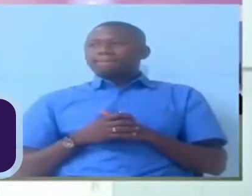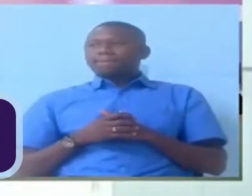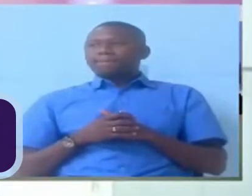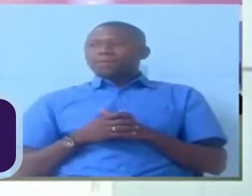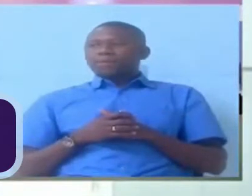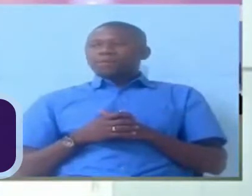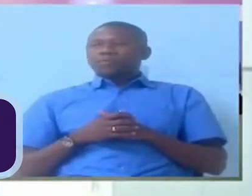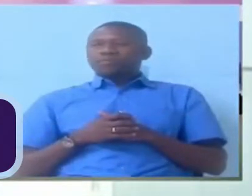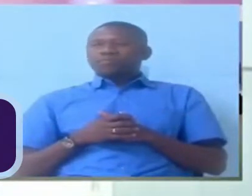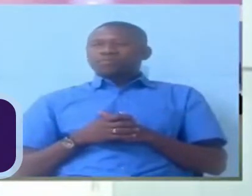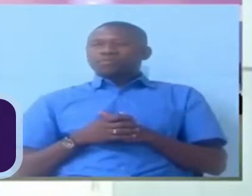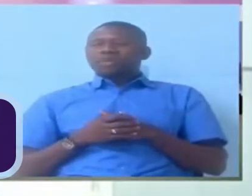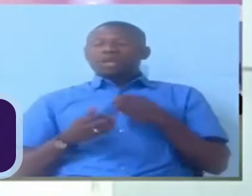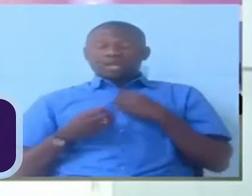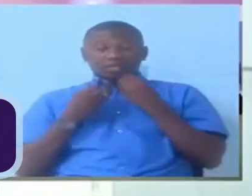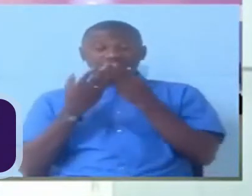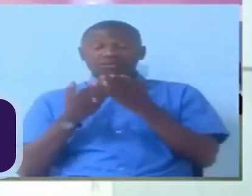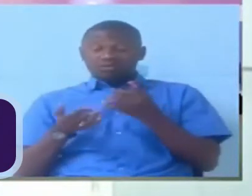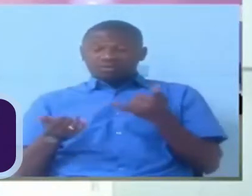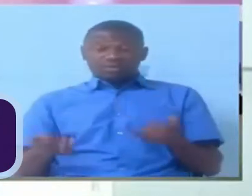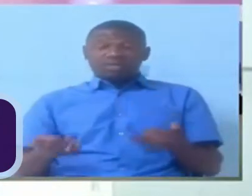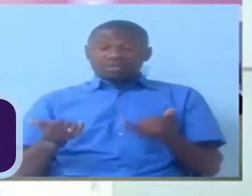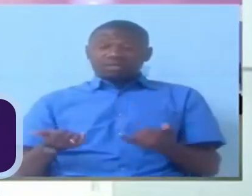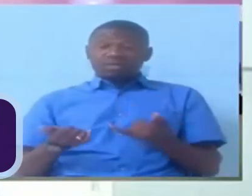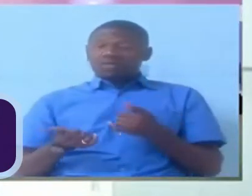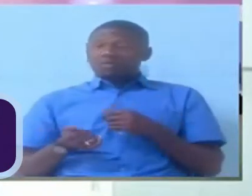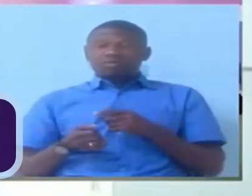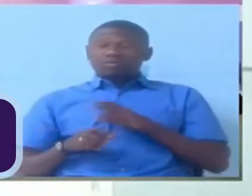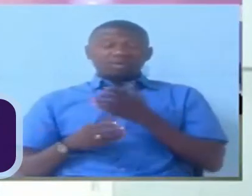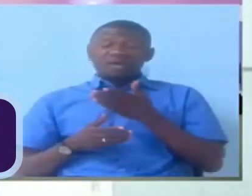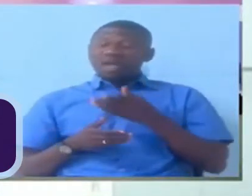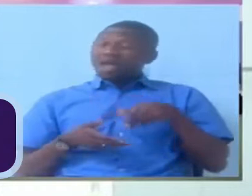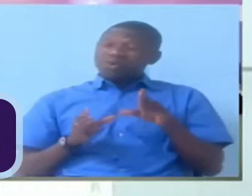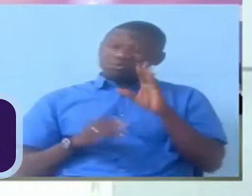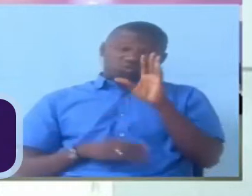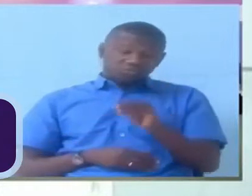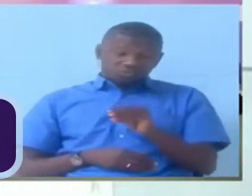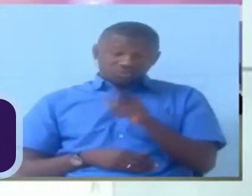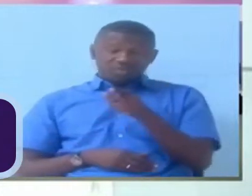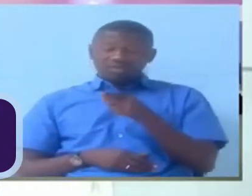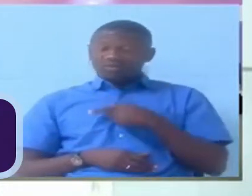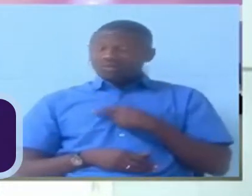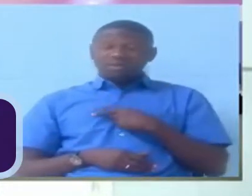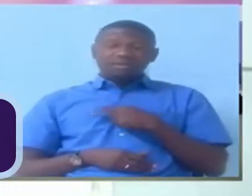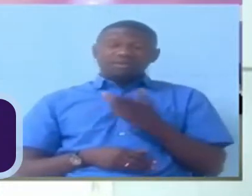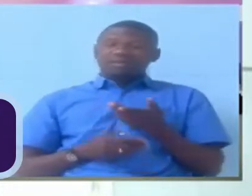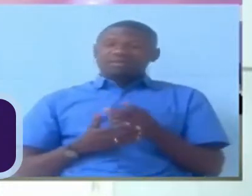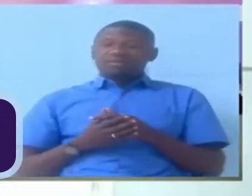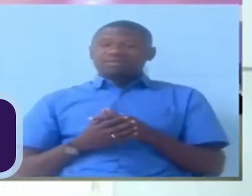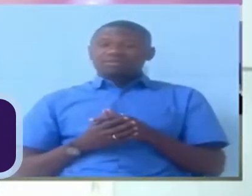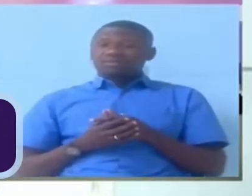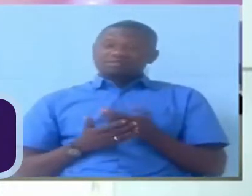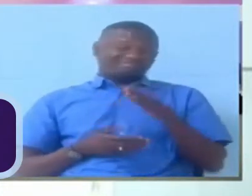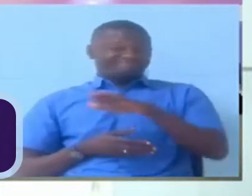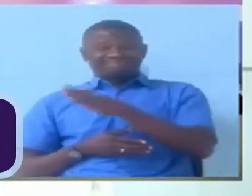okono. Okay, after your testimony you can go with the investigators and then you give them a copy of the certificate.